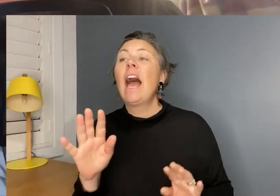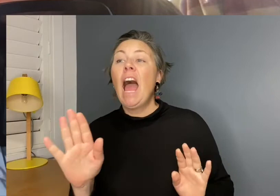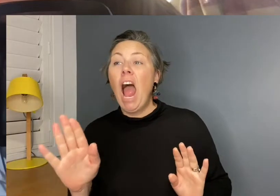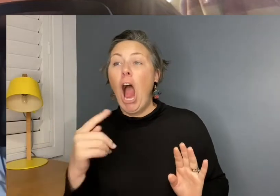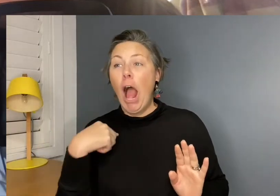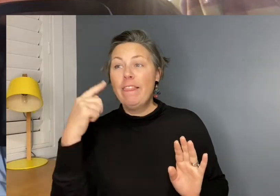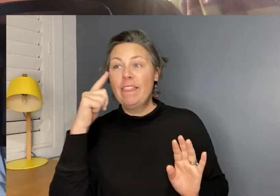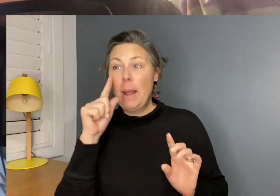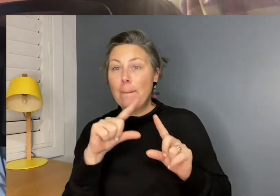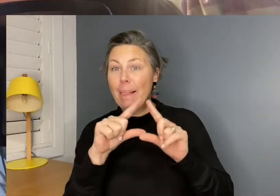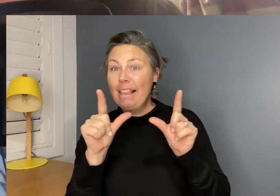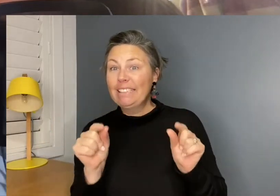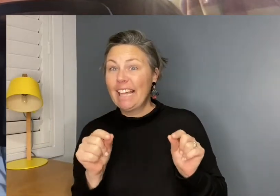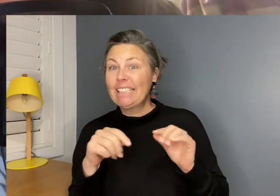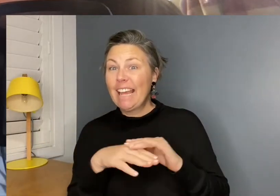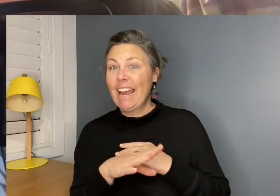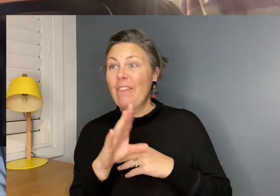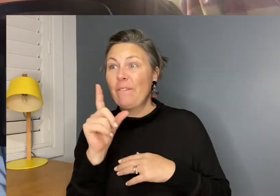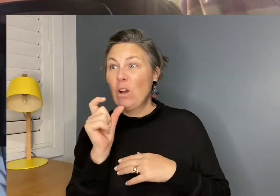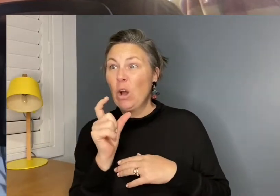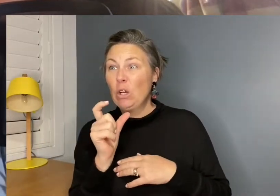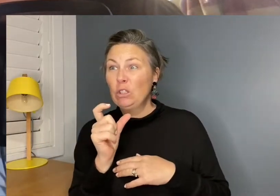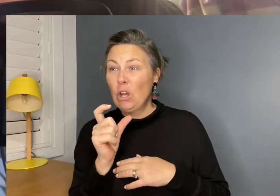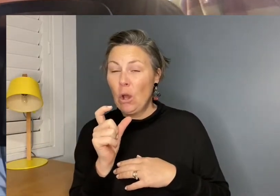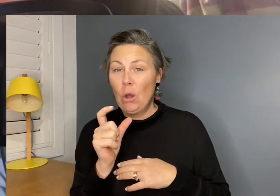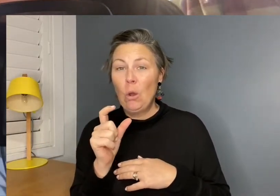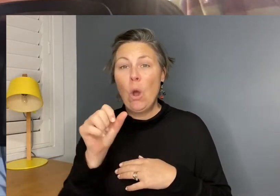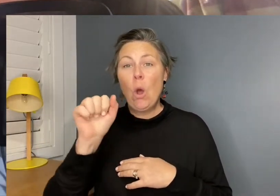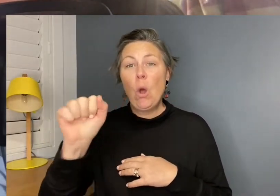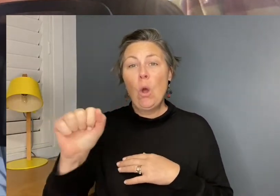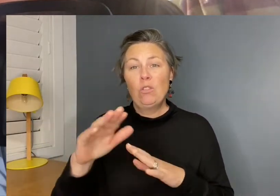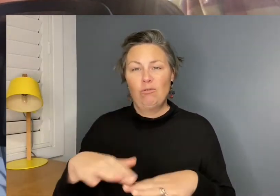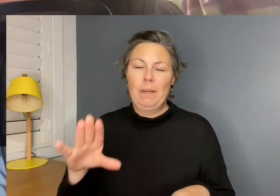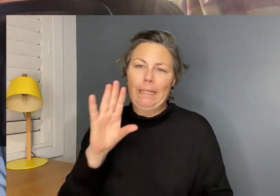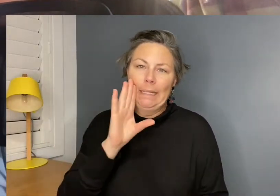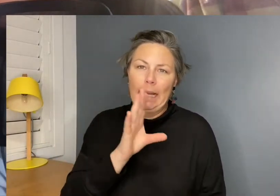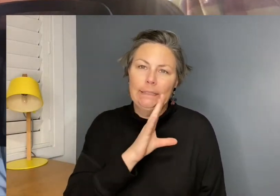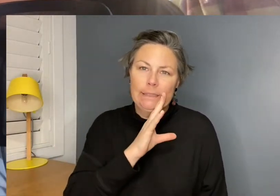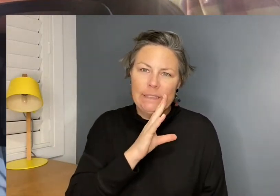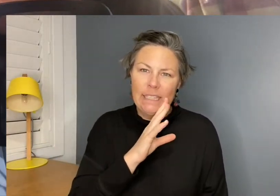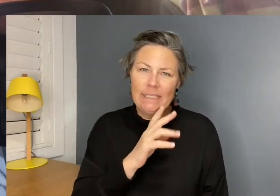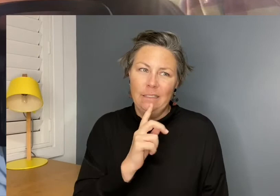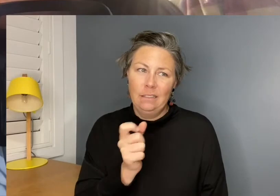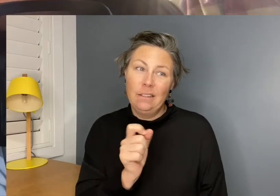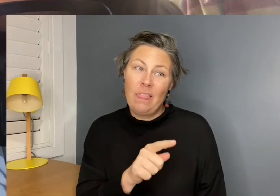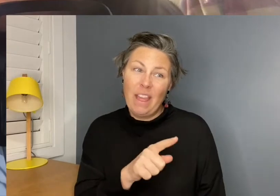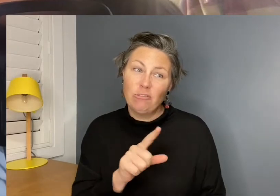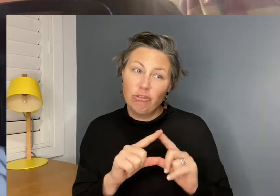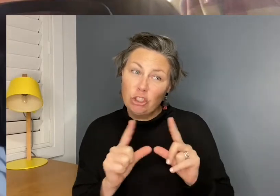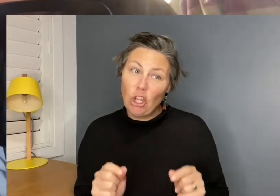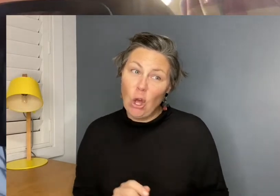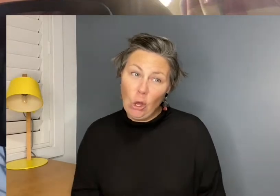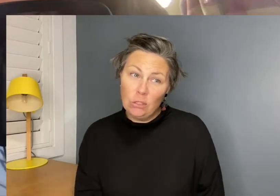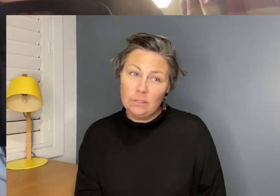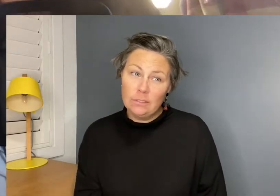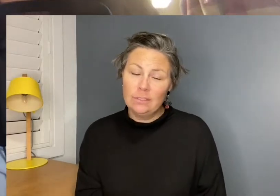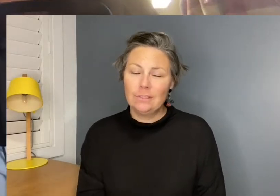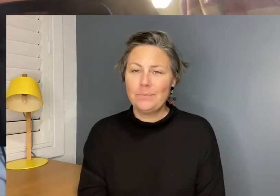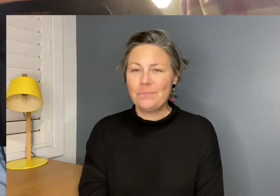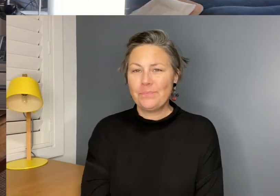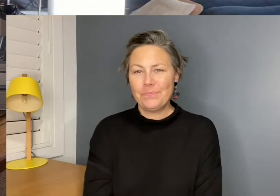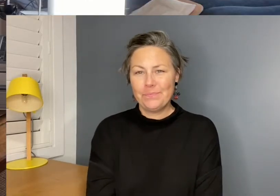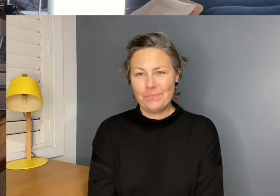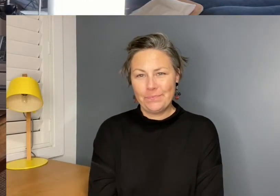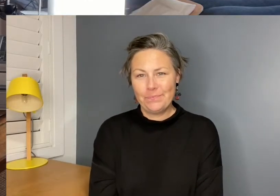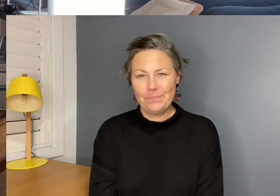wrote in it, like, just a side warning, I think the placenta's in the photo. Oh my God. And her kids wrote back to her